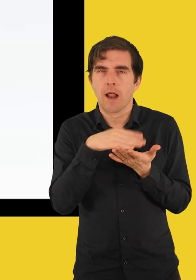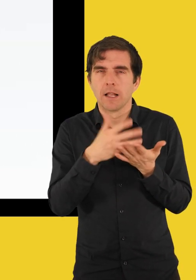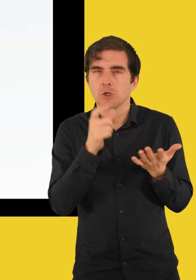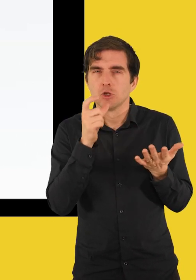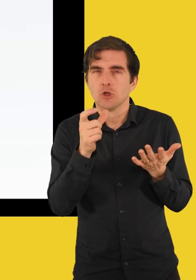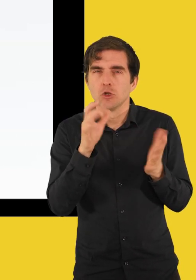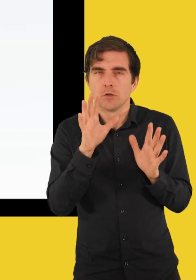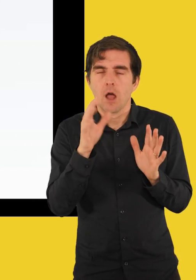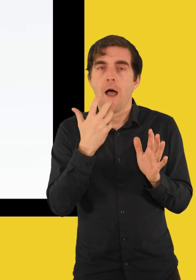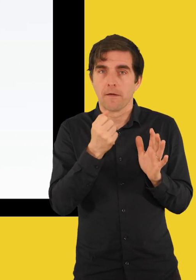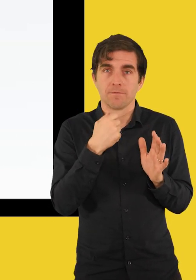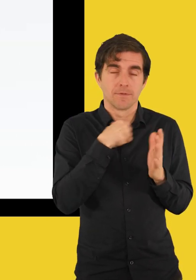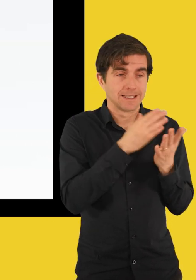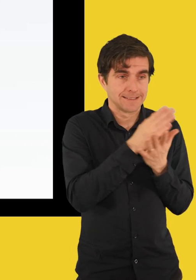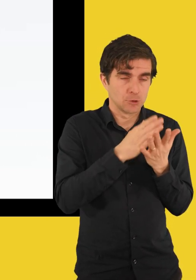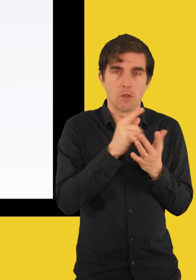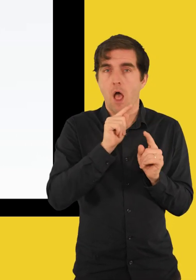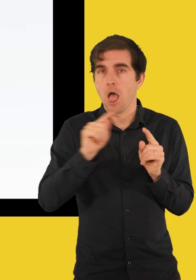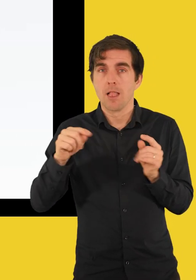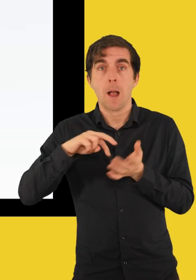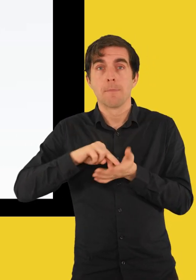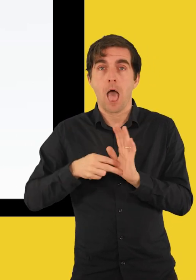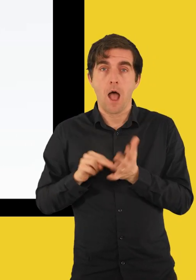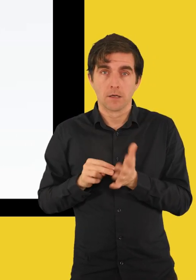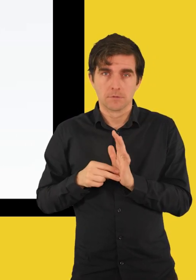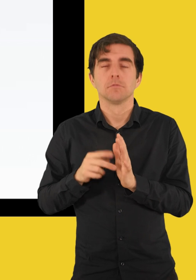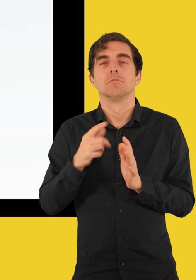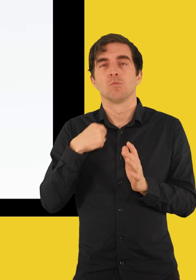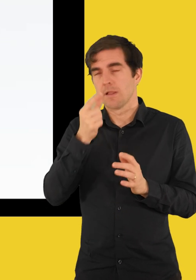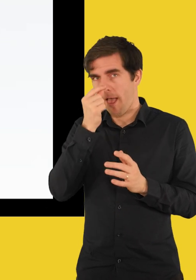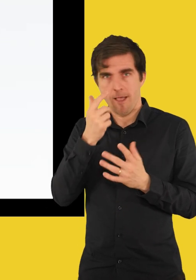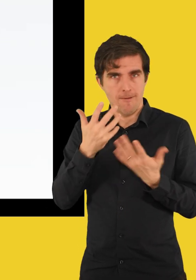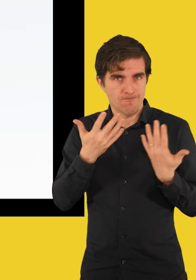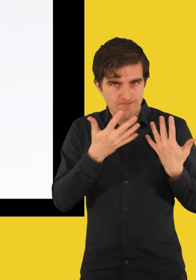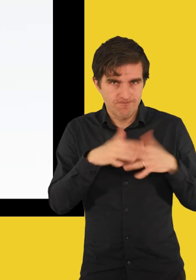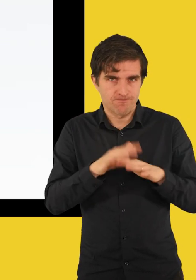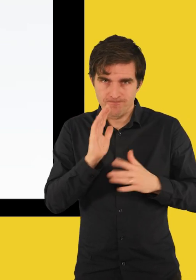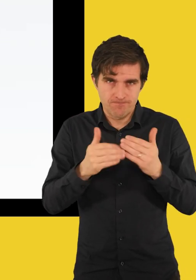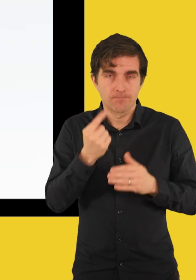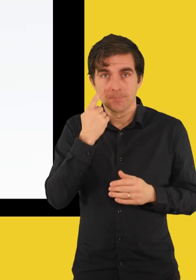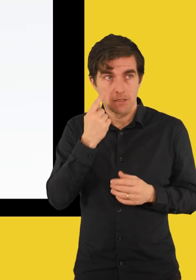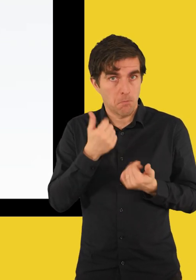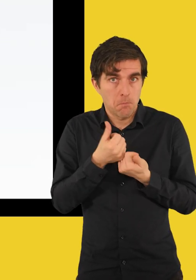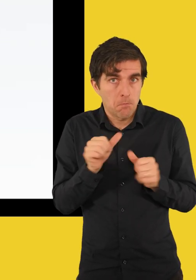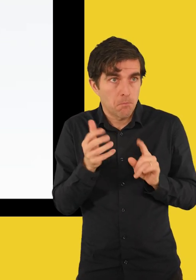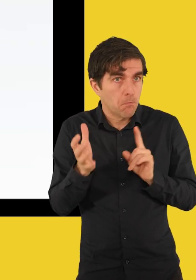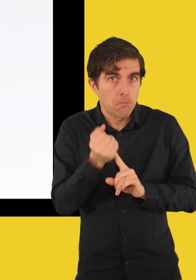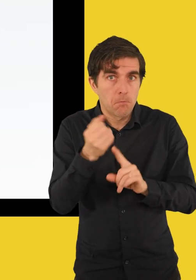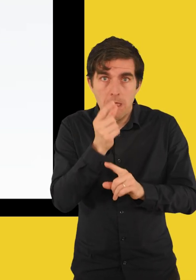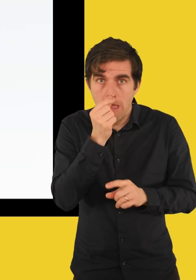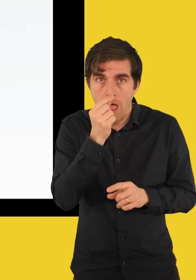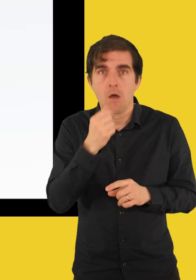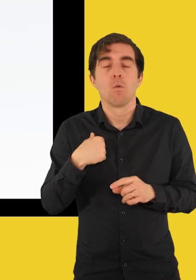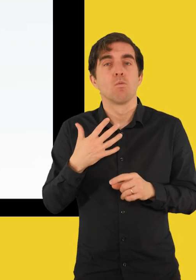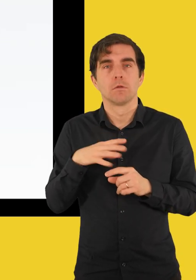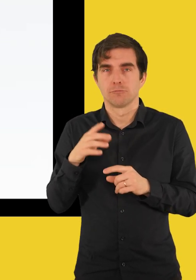I cannot translate it, but we have these indicators for other plans, and we are merging them and see if